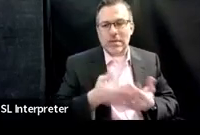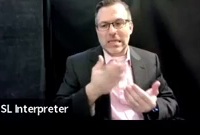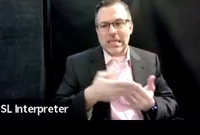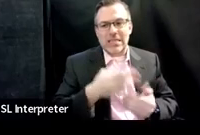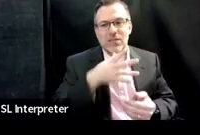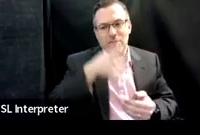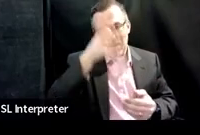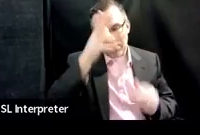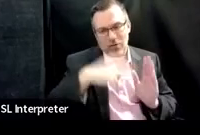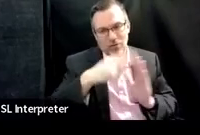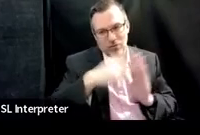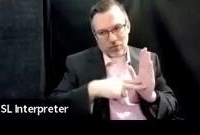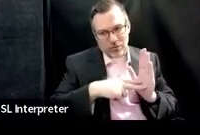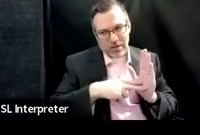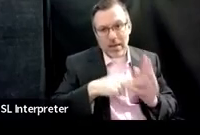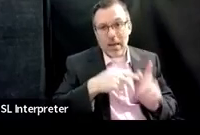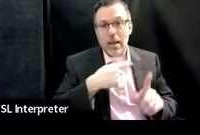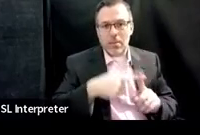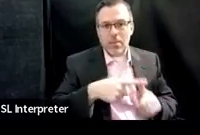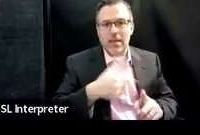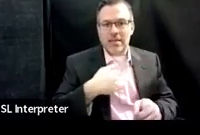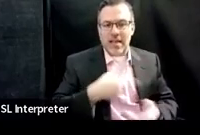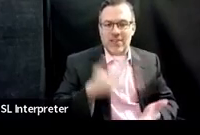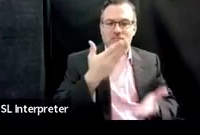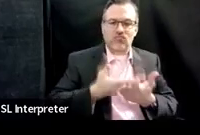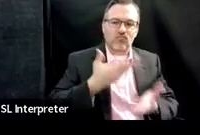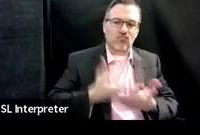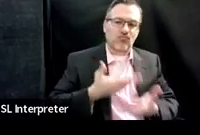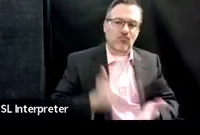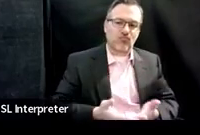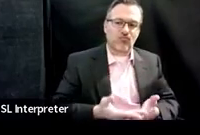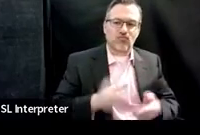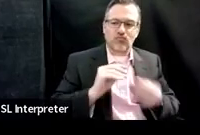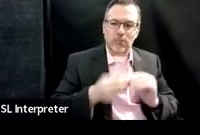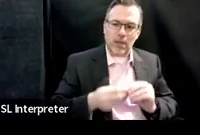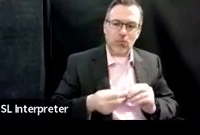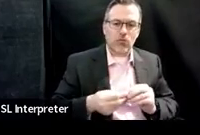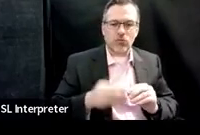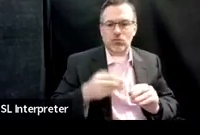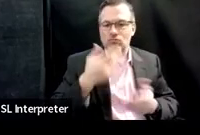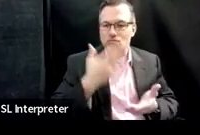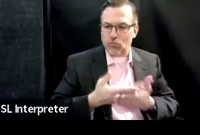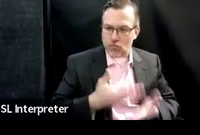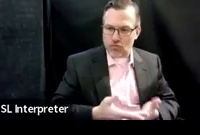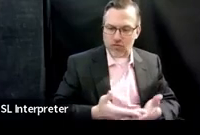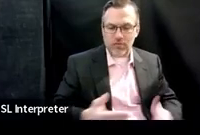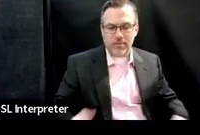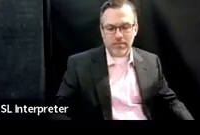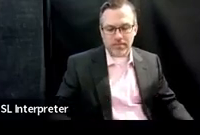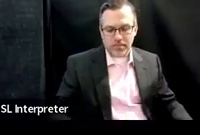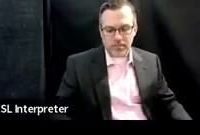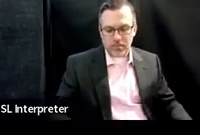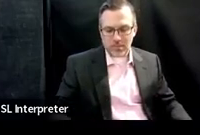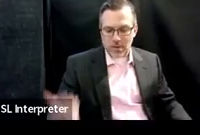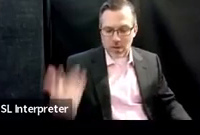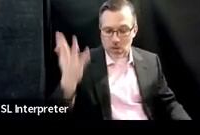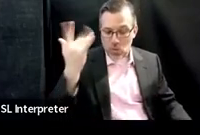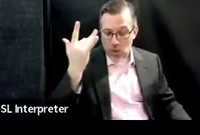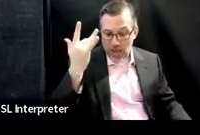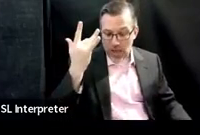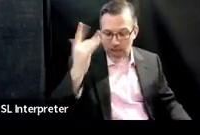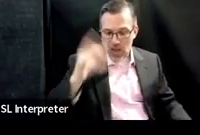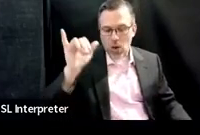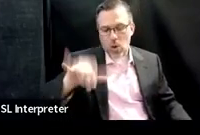with data also, because you want to include that in your evidence. Why are they doing this? Oh, because they're